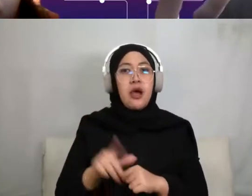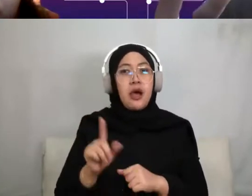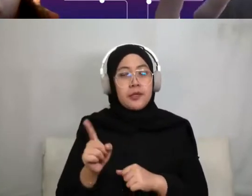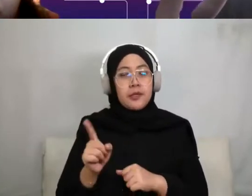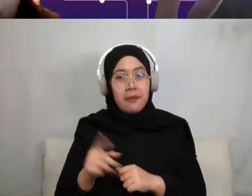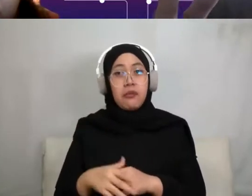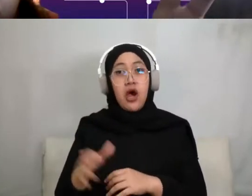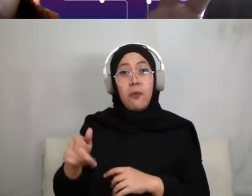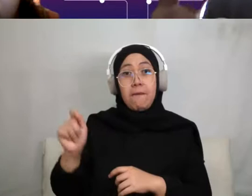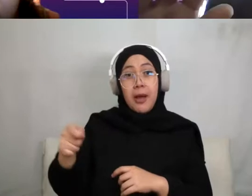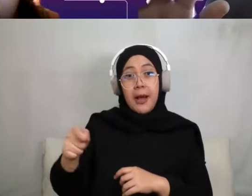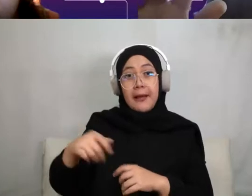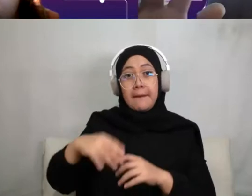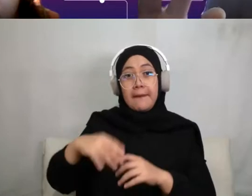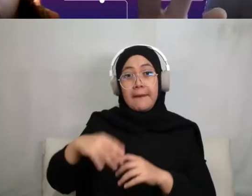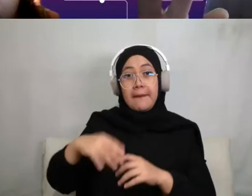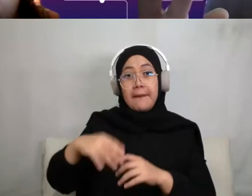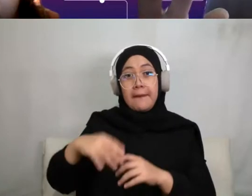bus,